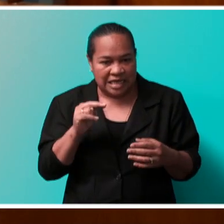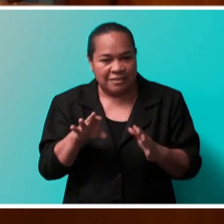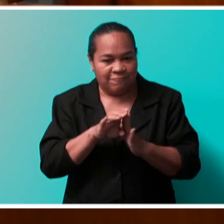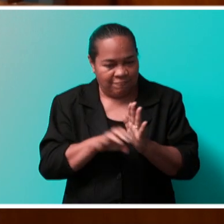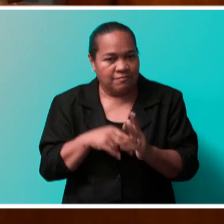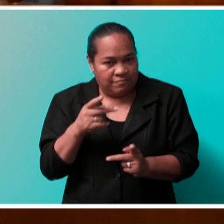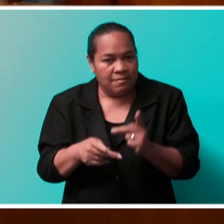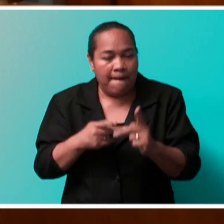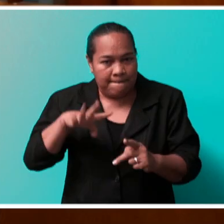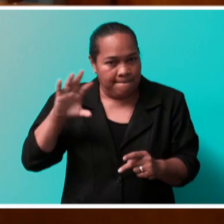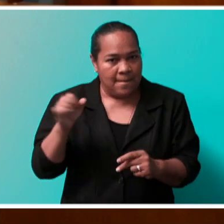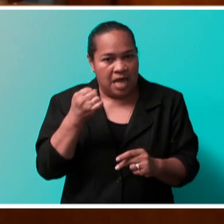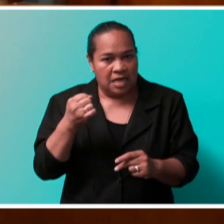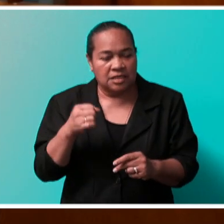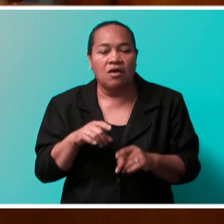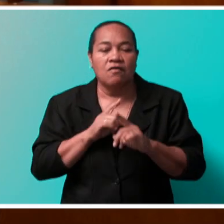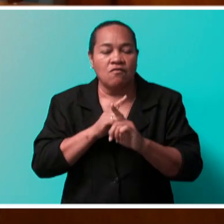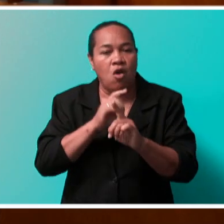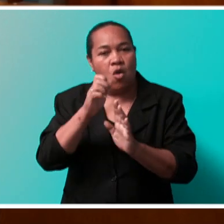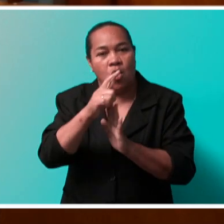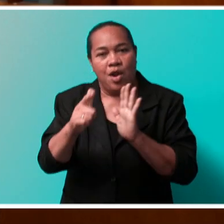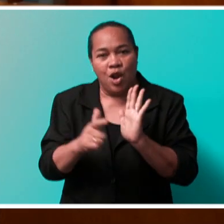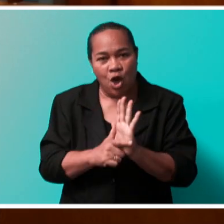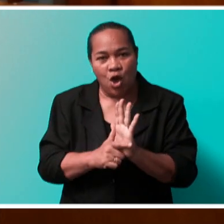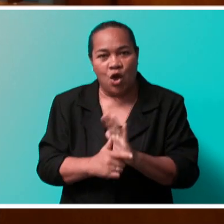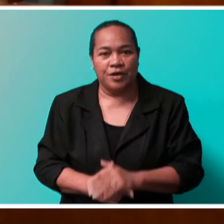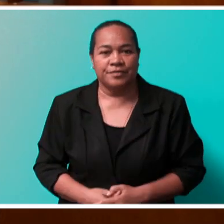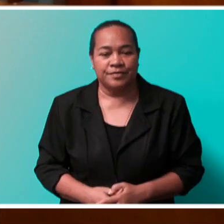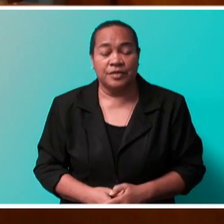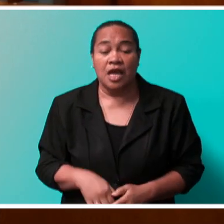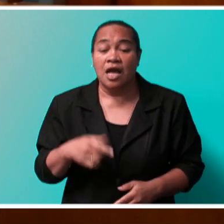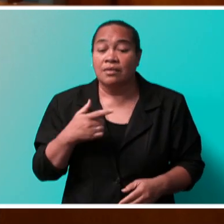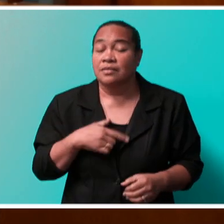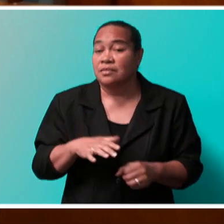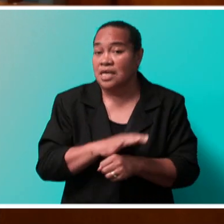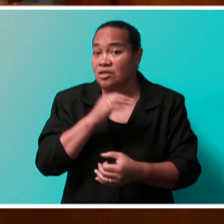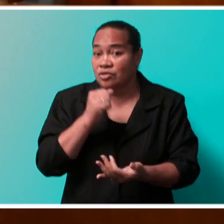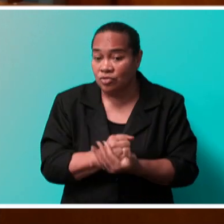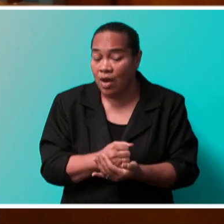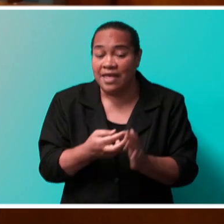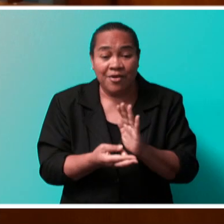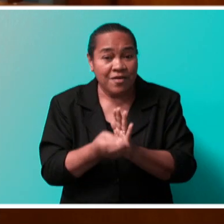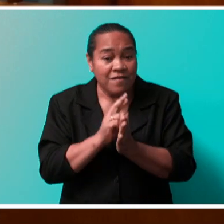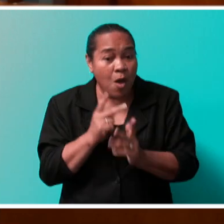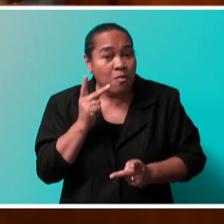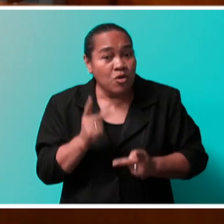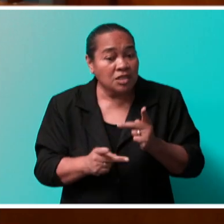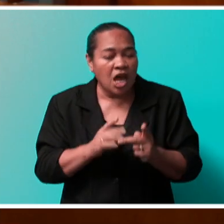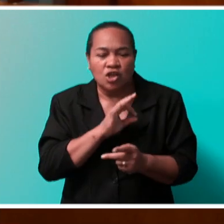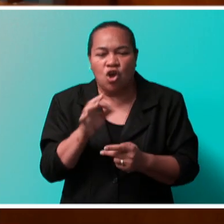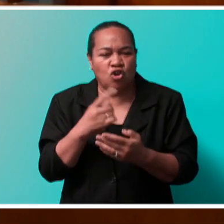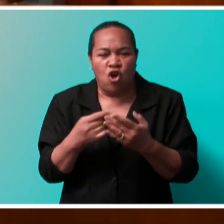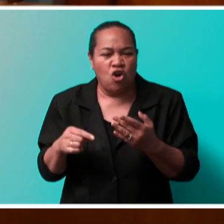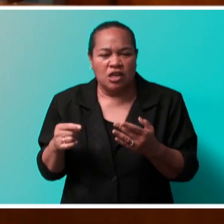processes in accordance with the law. This ensures that the review process is not only